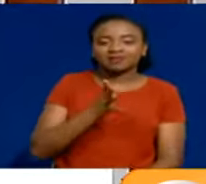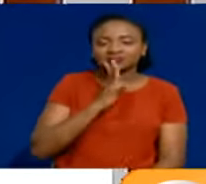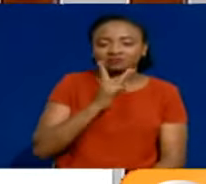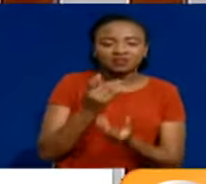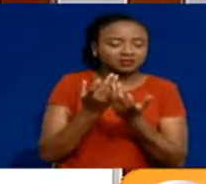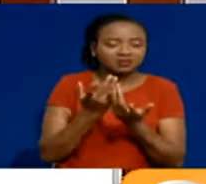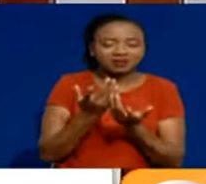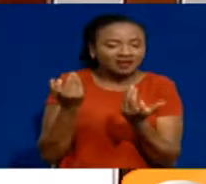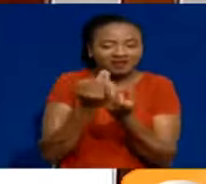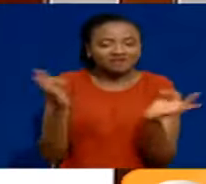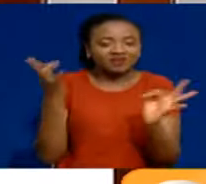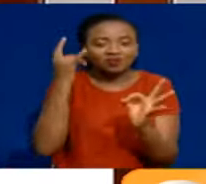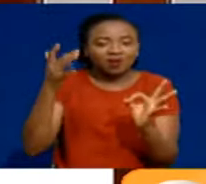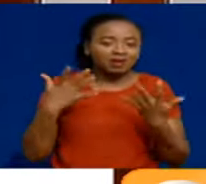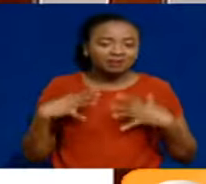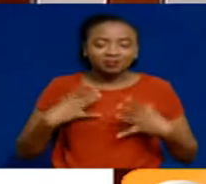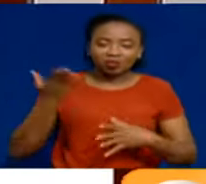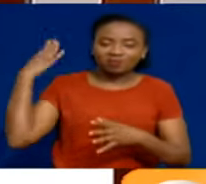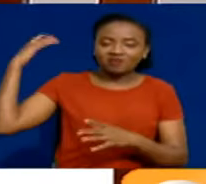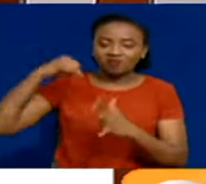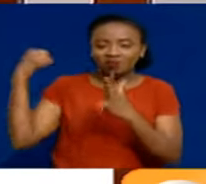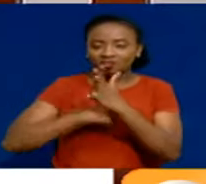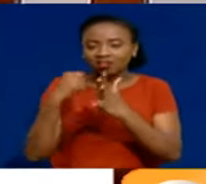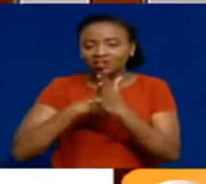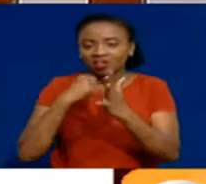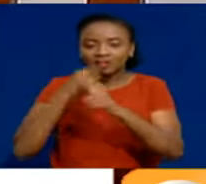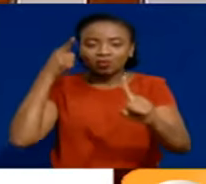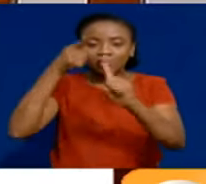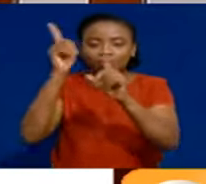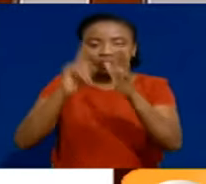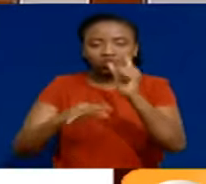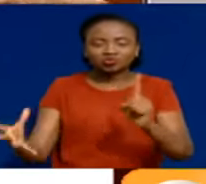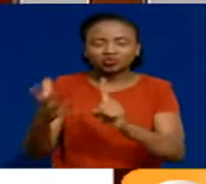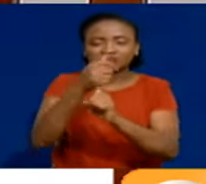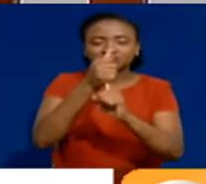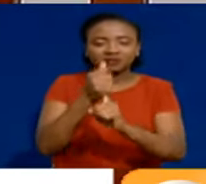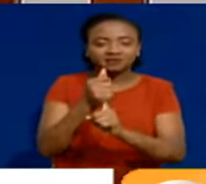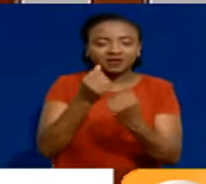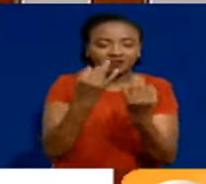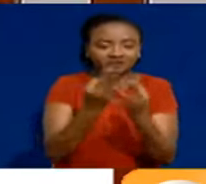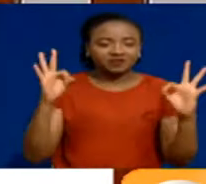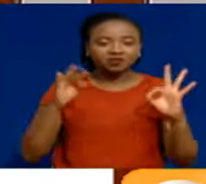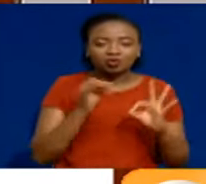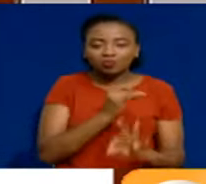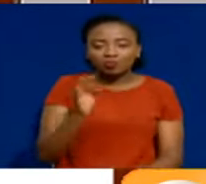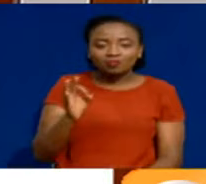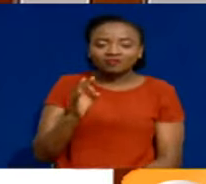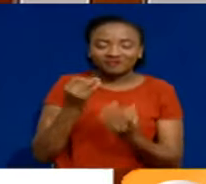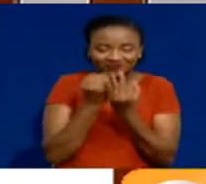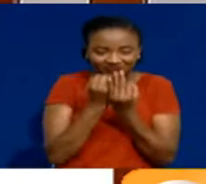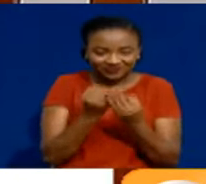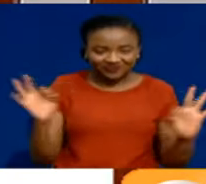for freedom of speech. And that is why I'm giving you this information for free.